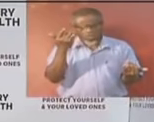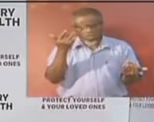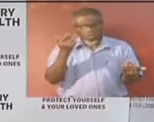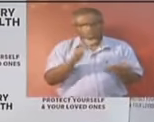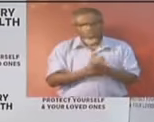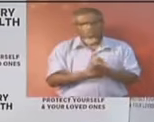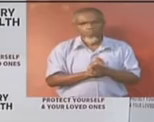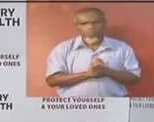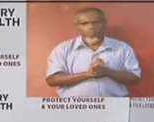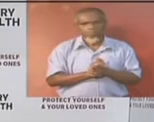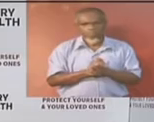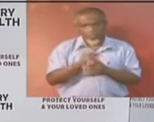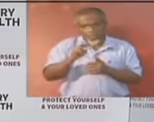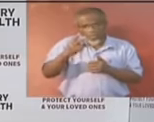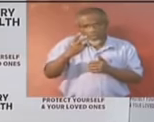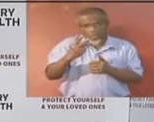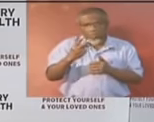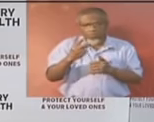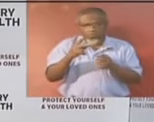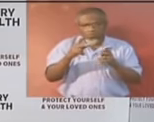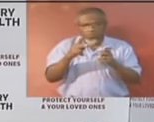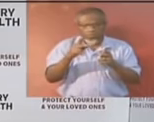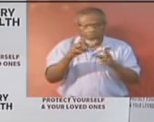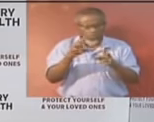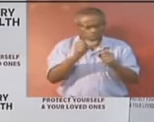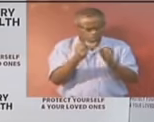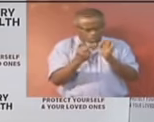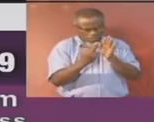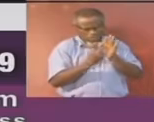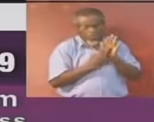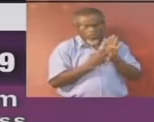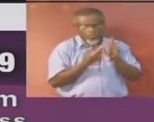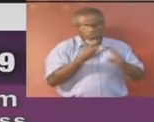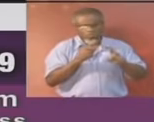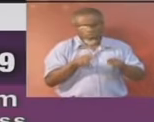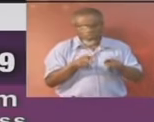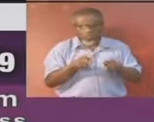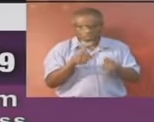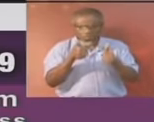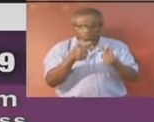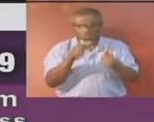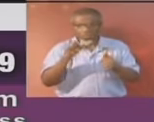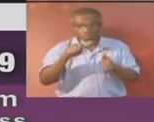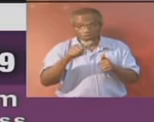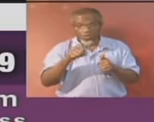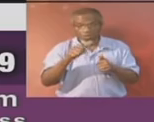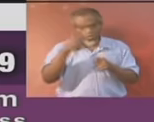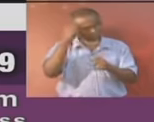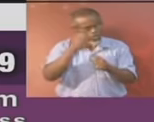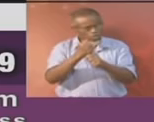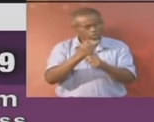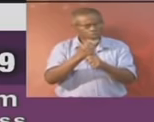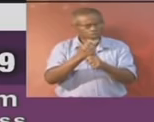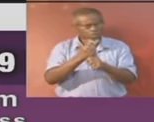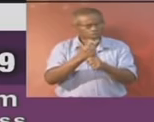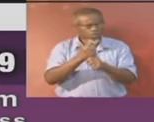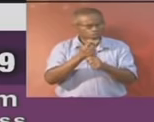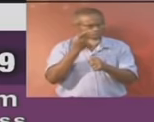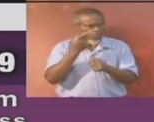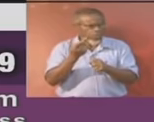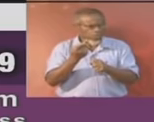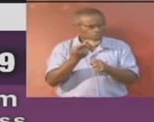getting reports from people who are reliable that they are going for their COVID-19 tests, but they're being told that because of the surge and the